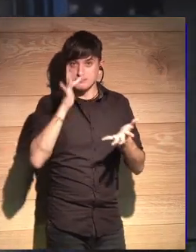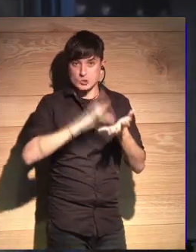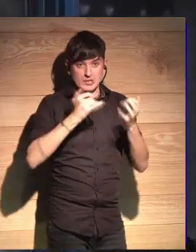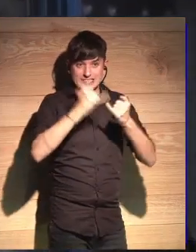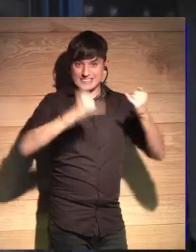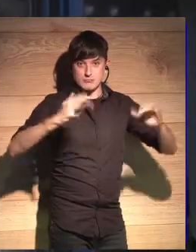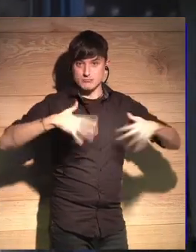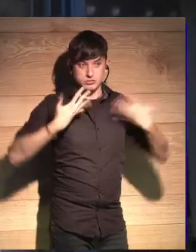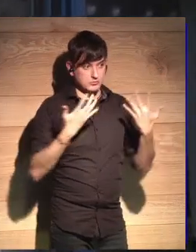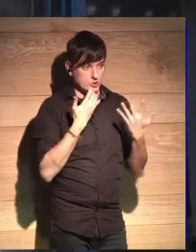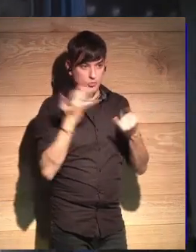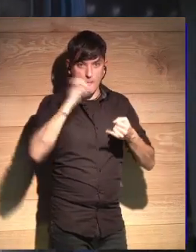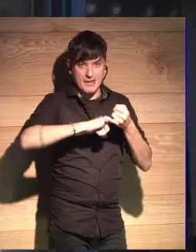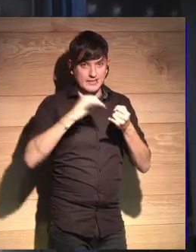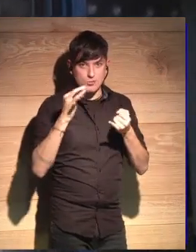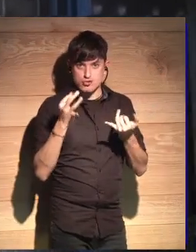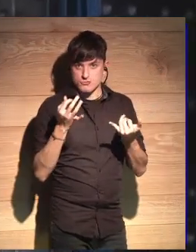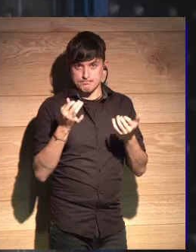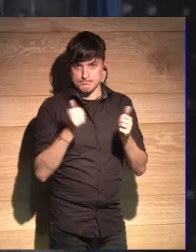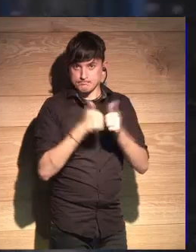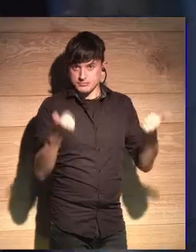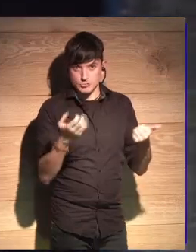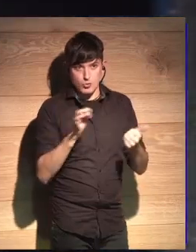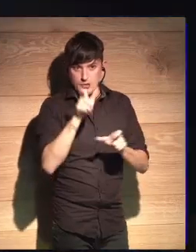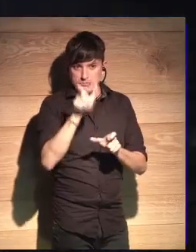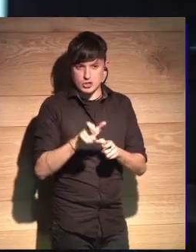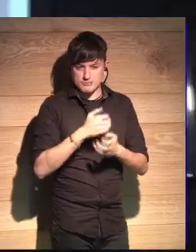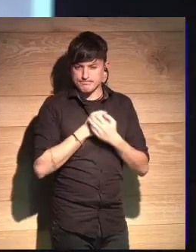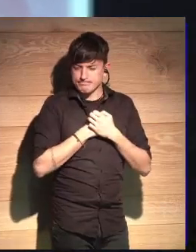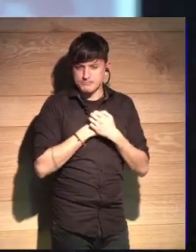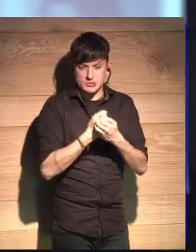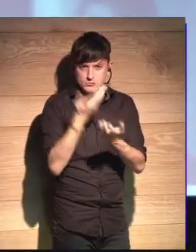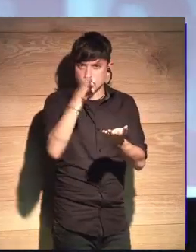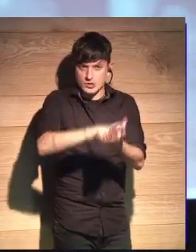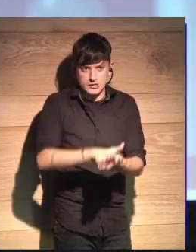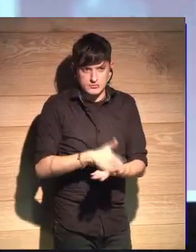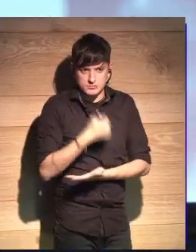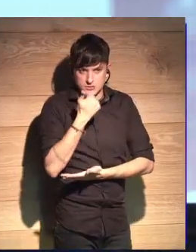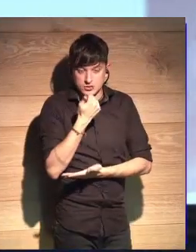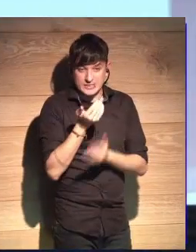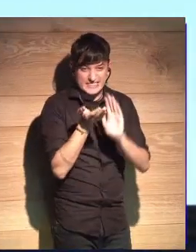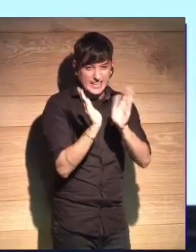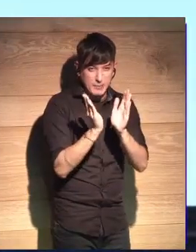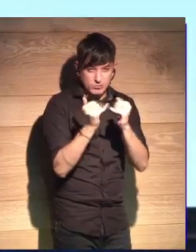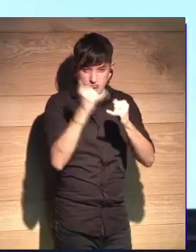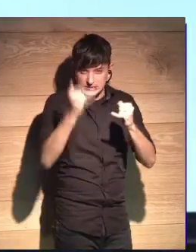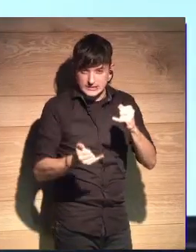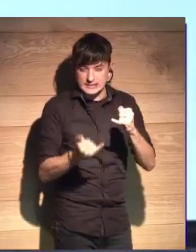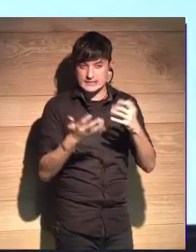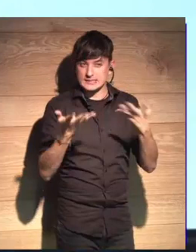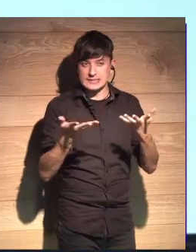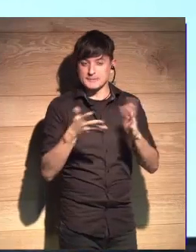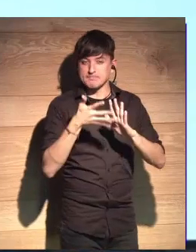a marriage or the death of a loved one. A crisis therapist has to help the